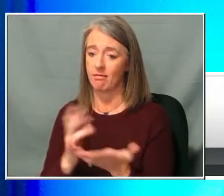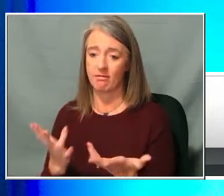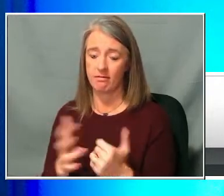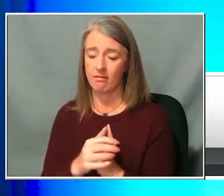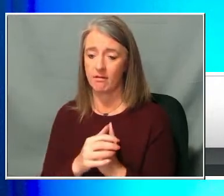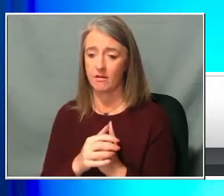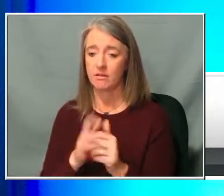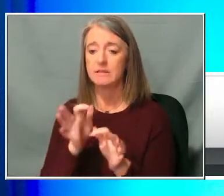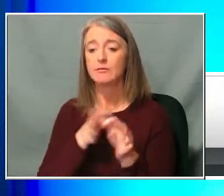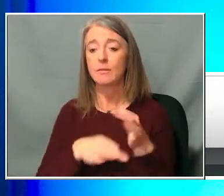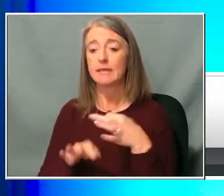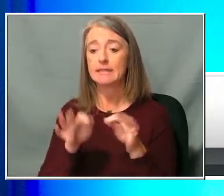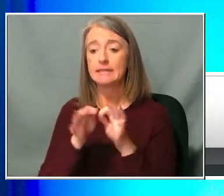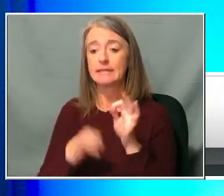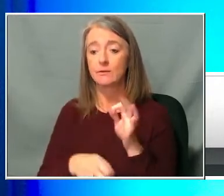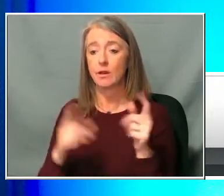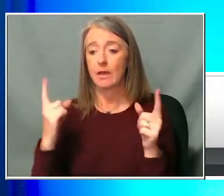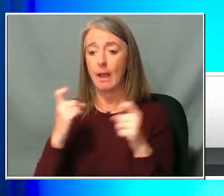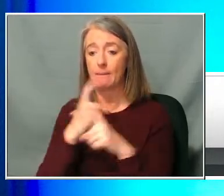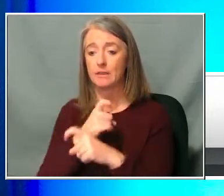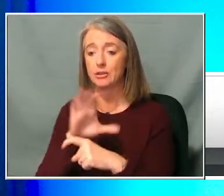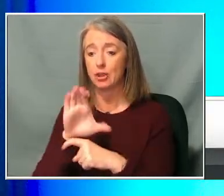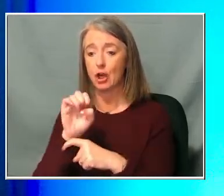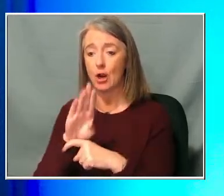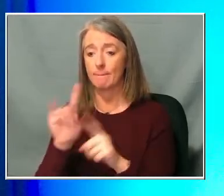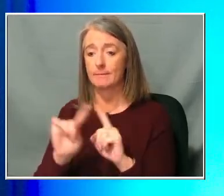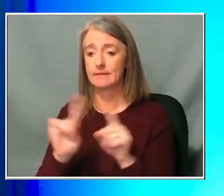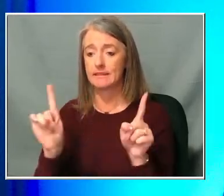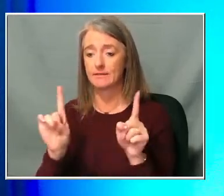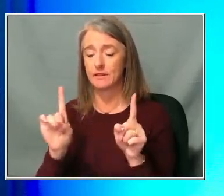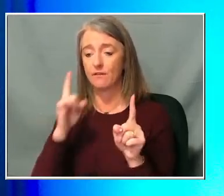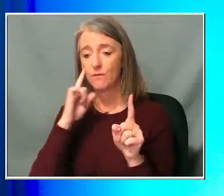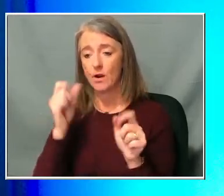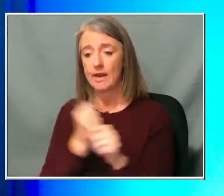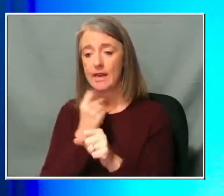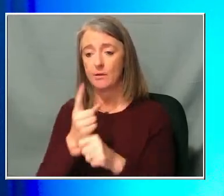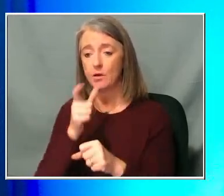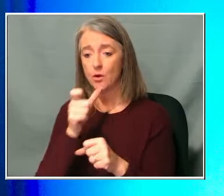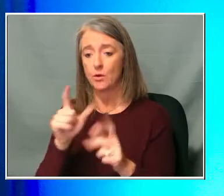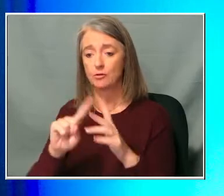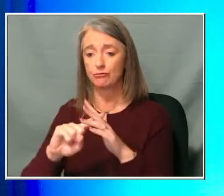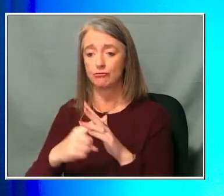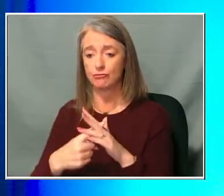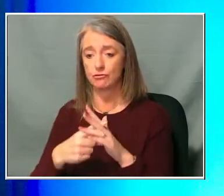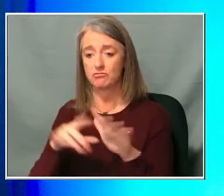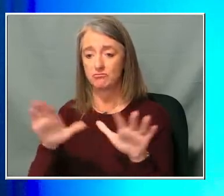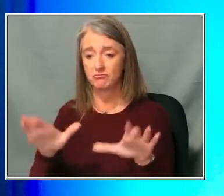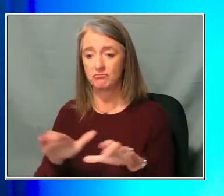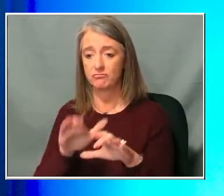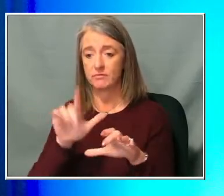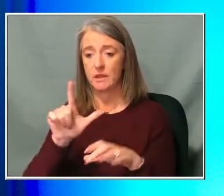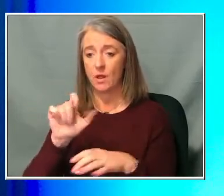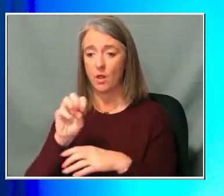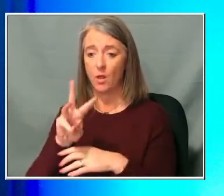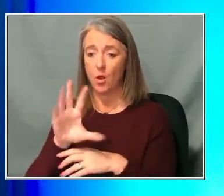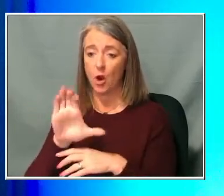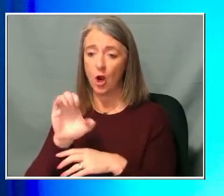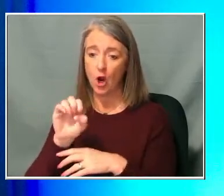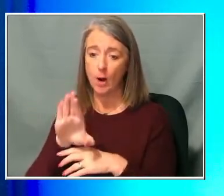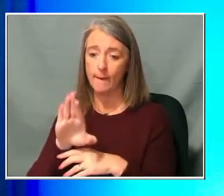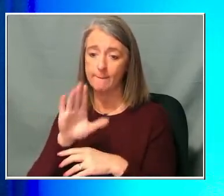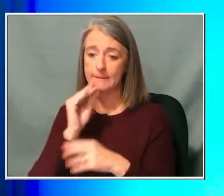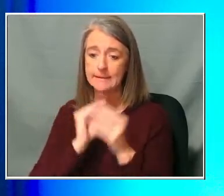simple carb with complex carb is different. And you know, for anyone that want to start doing the very low carb diet or low carb diet